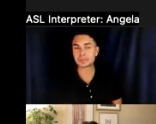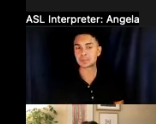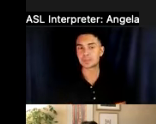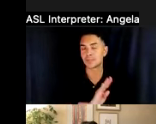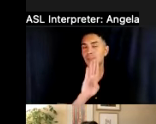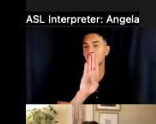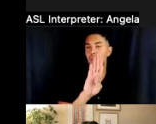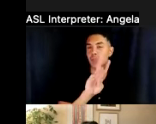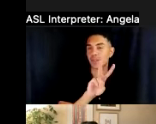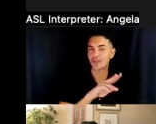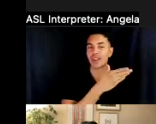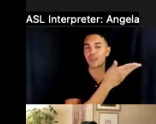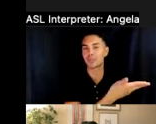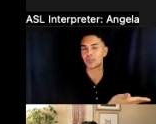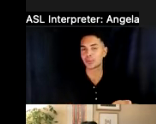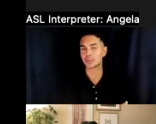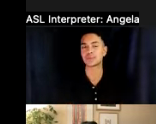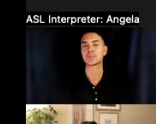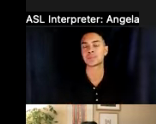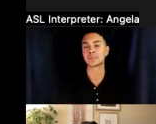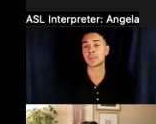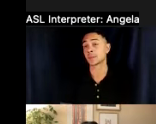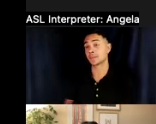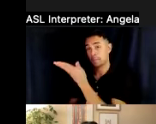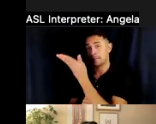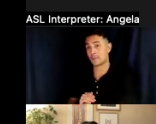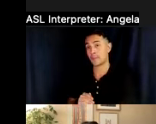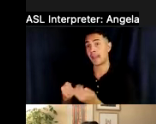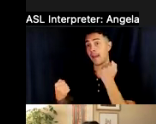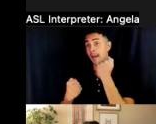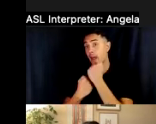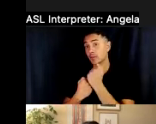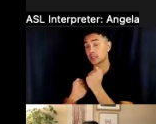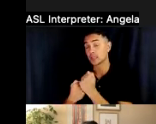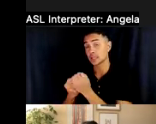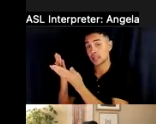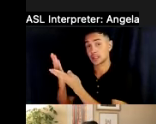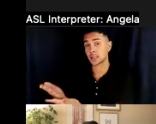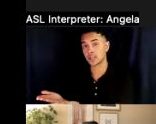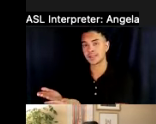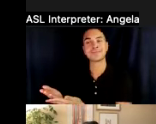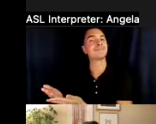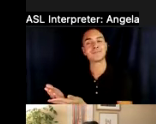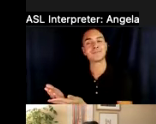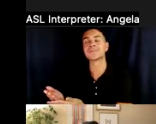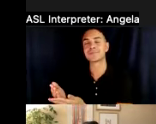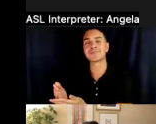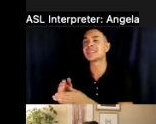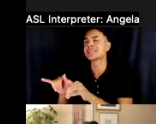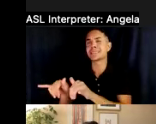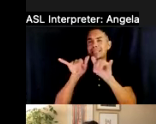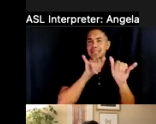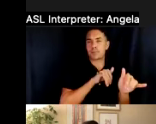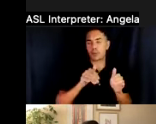the advocacy skills in this at this part of the exam are very similar. Talking